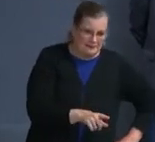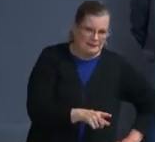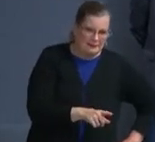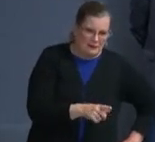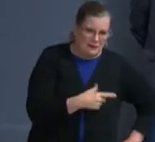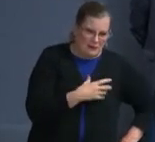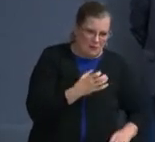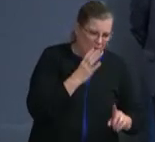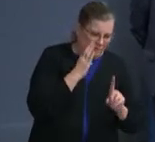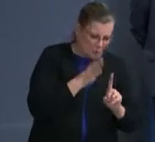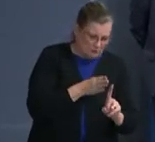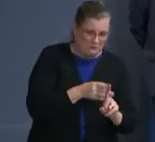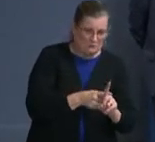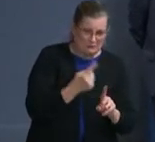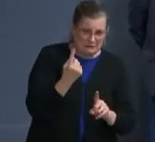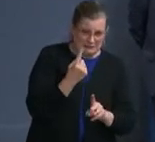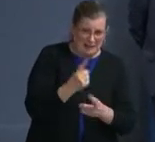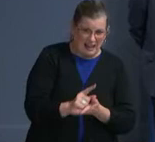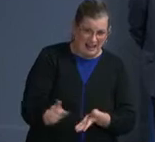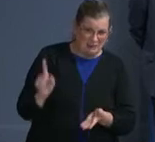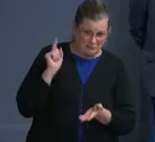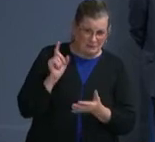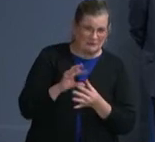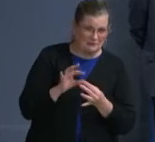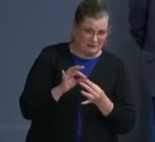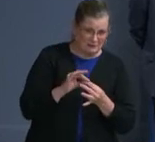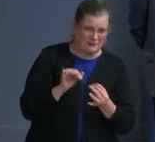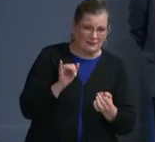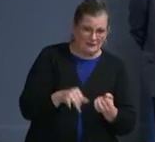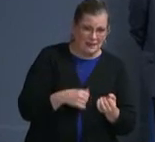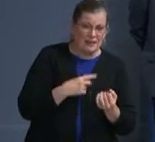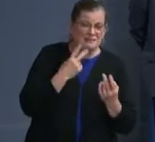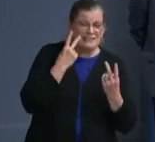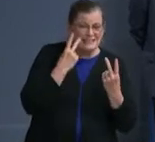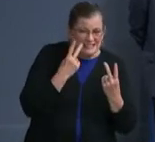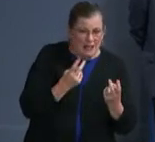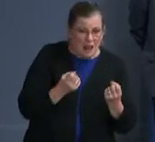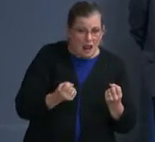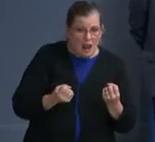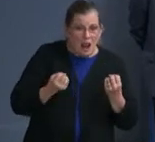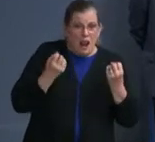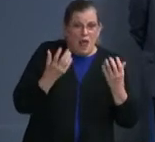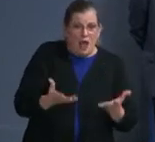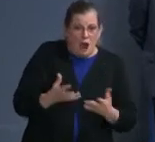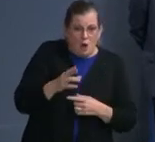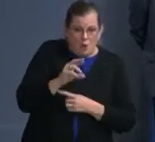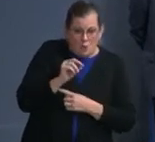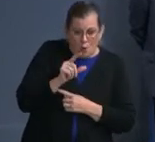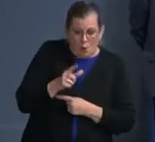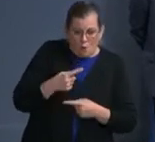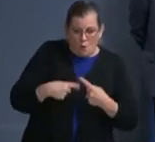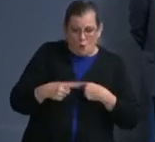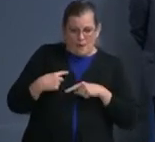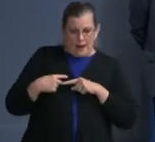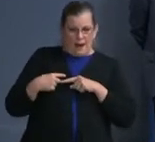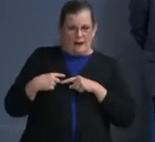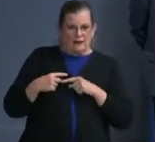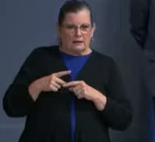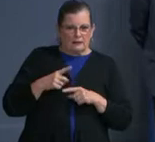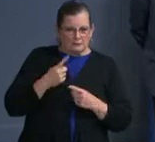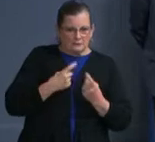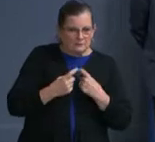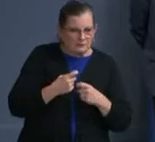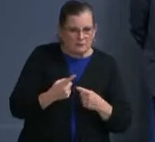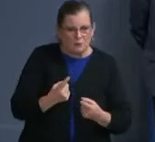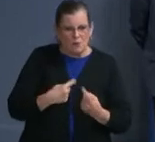mentioned it last week, but we see a number of rollbacks in jurisdictions that surround us, and we're happy to see that